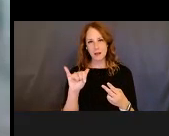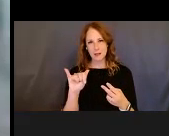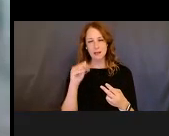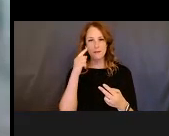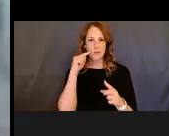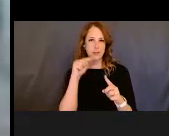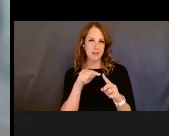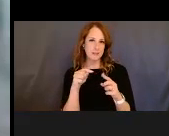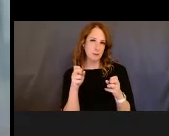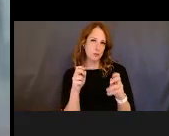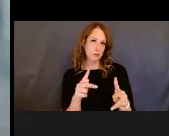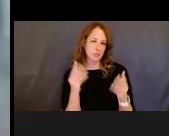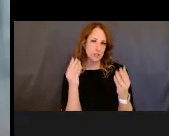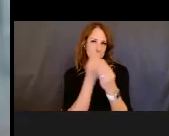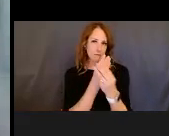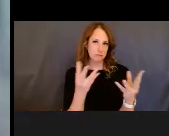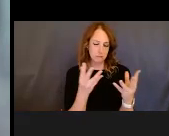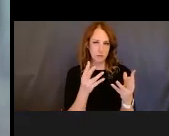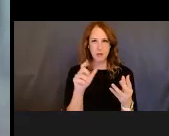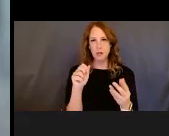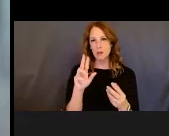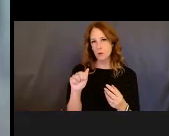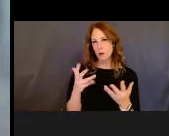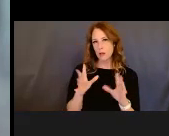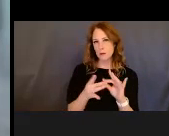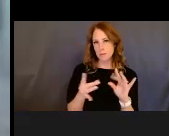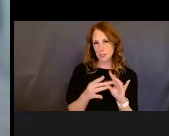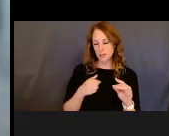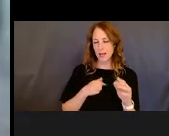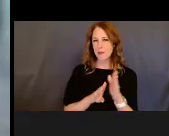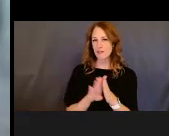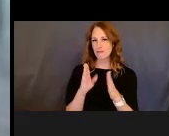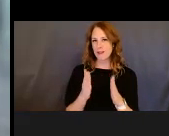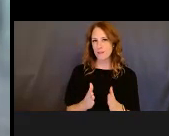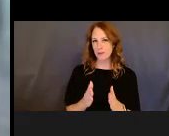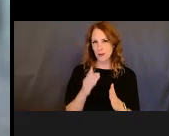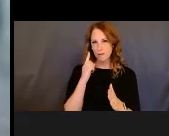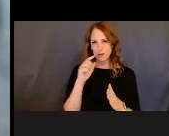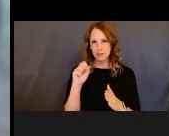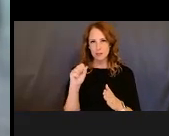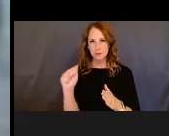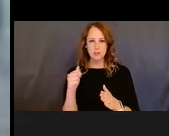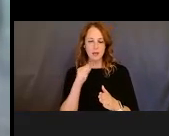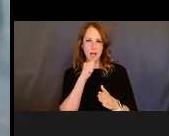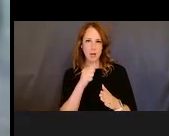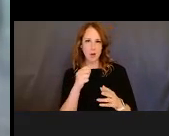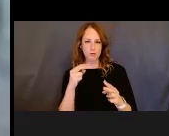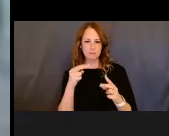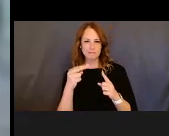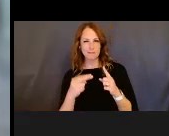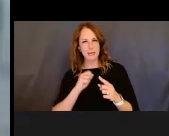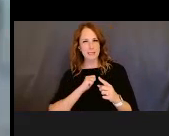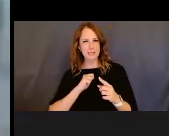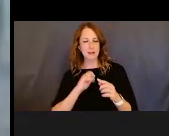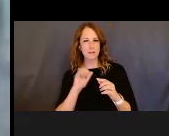guys. As Laura mentioned, I am a thriver of sexual assault. I do not see myself as a victim or a survivor of